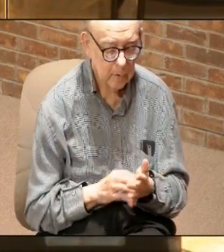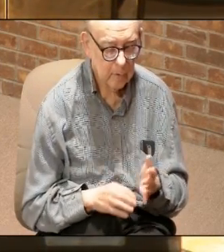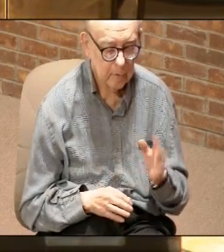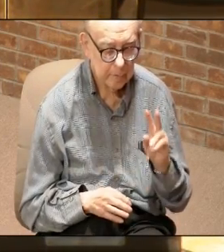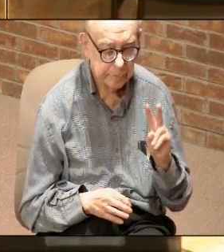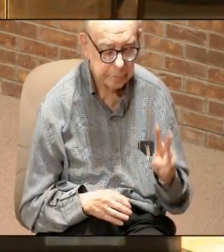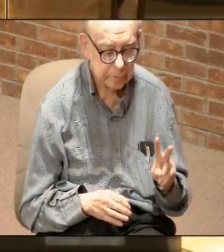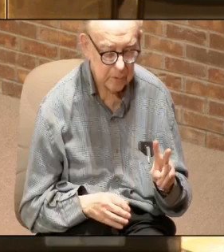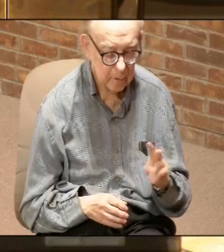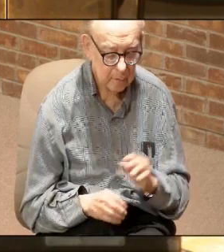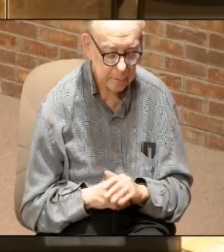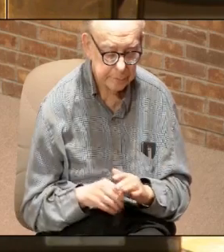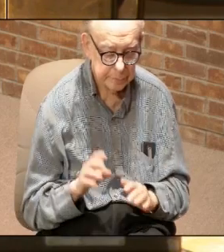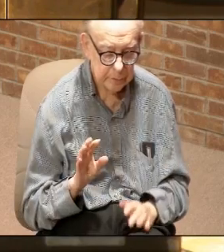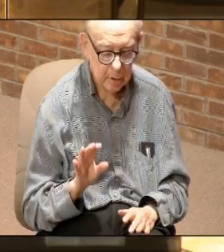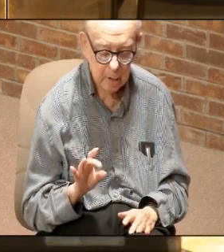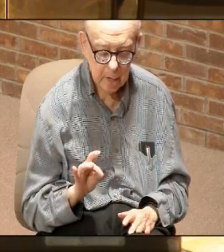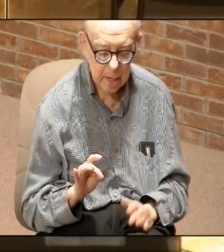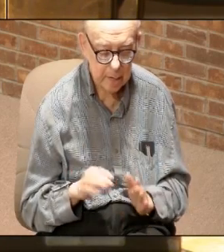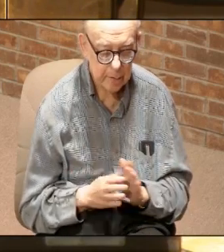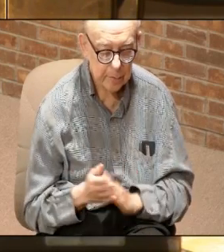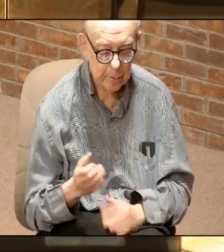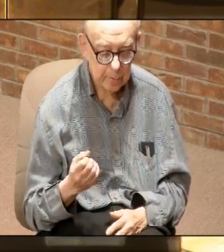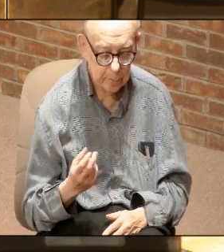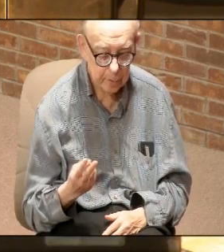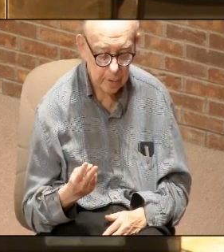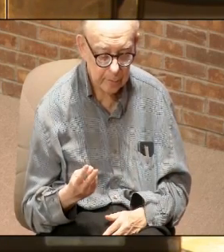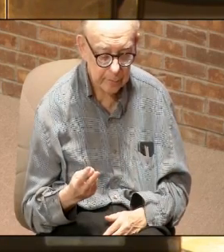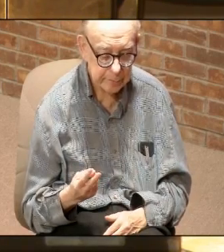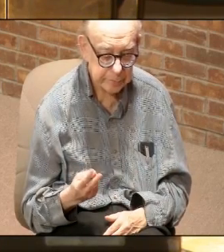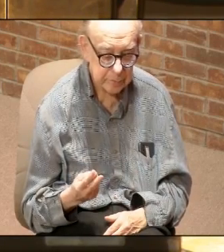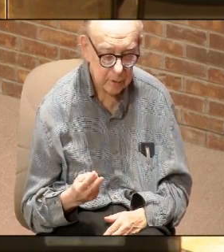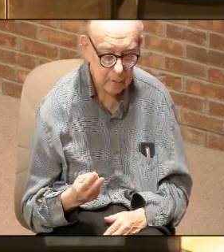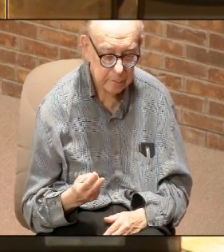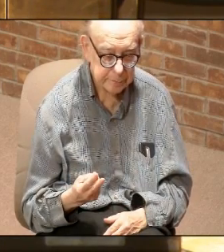chapter, verse 8 through 12.